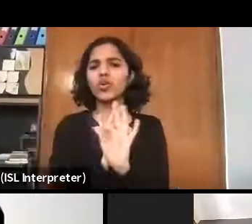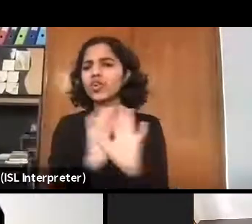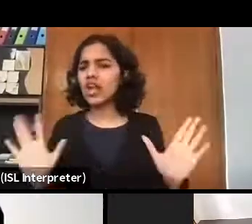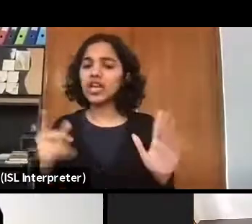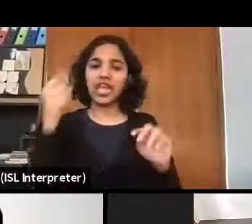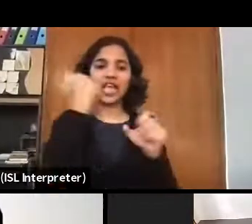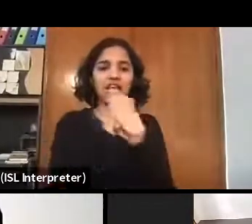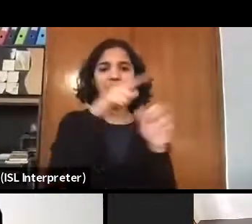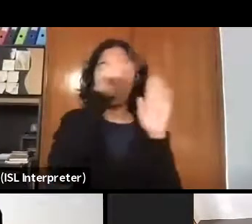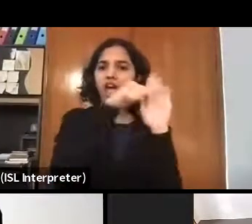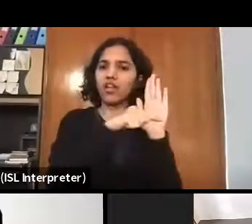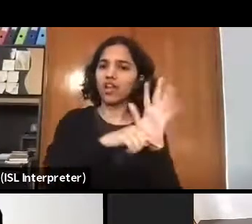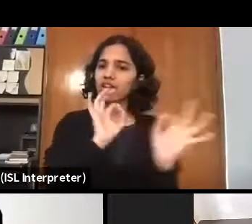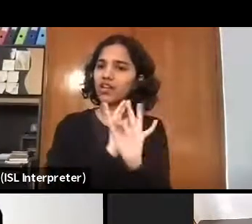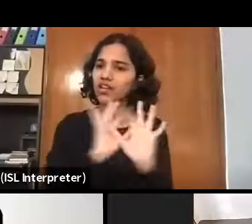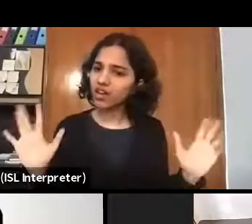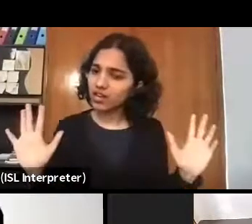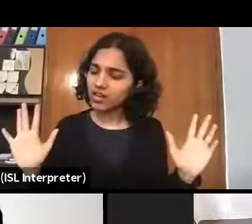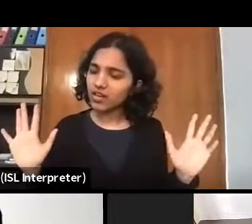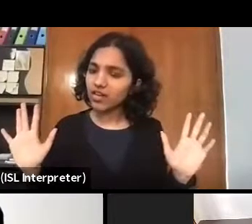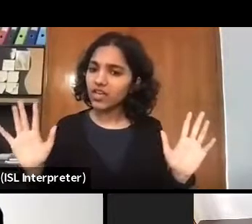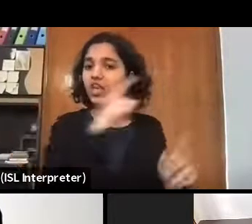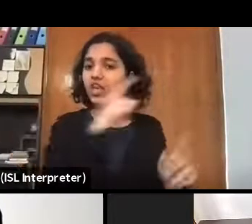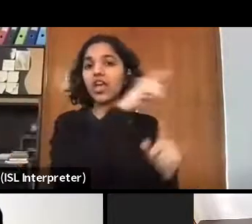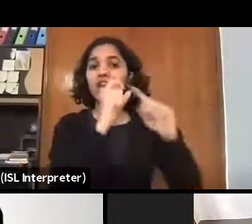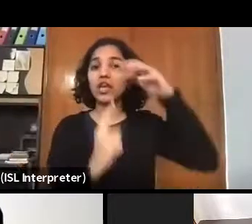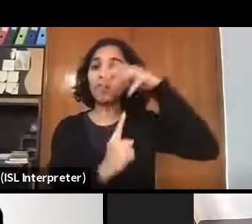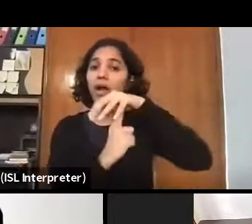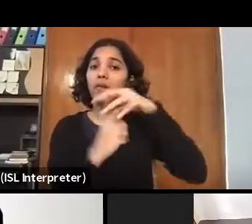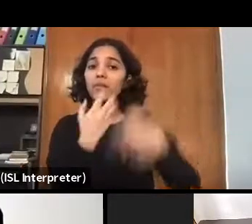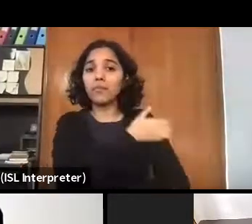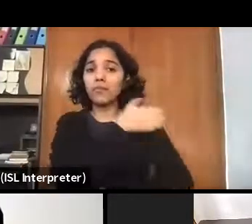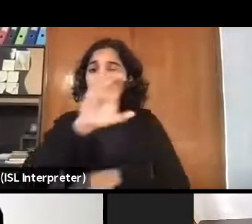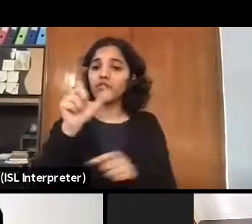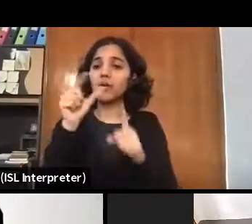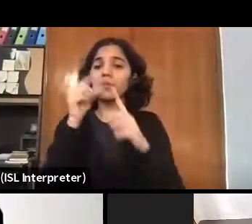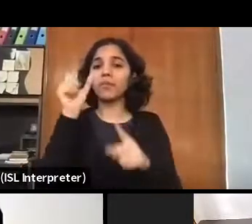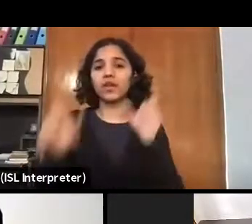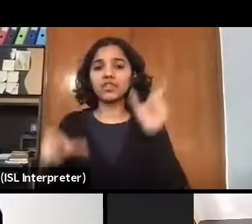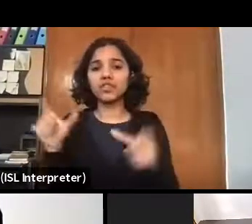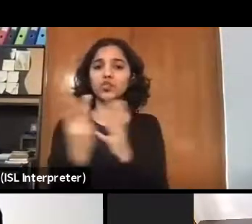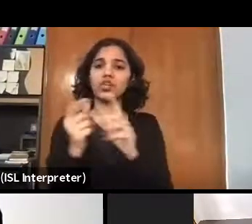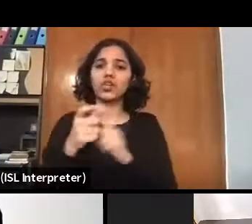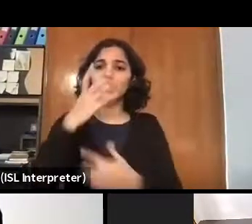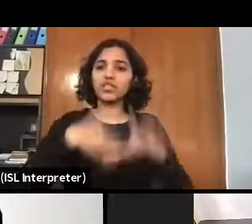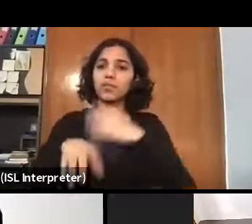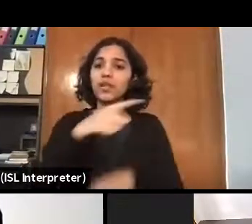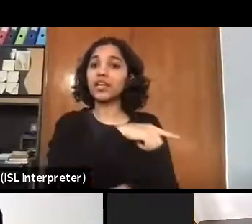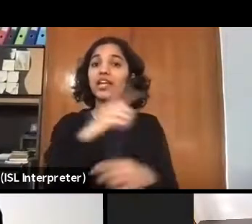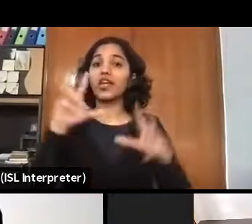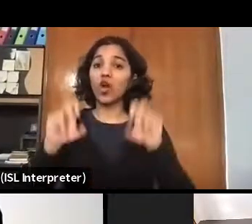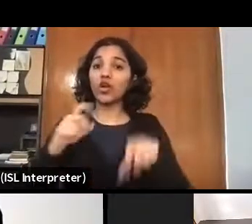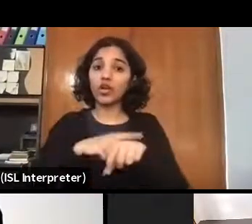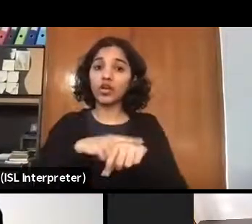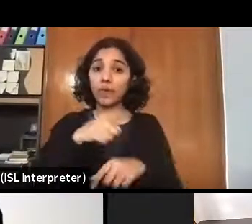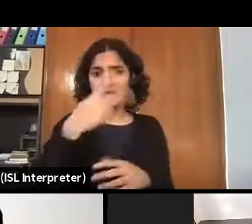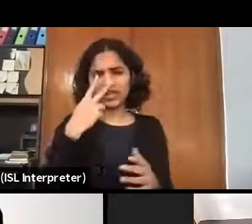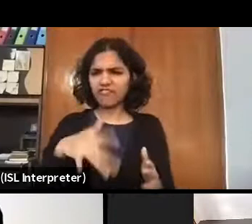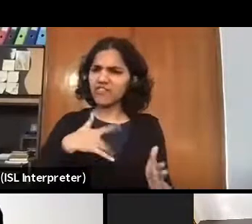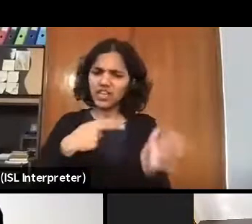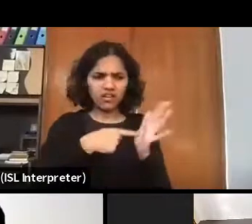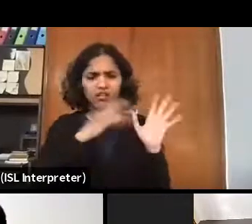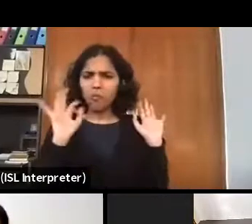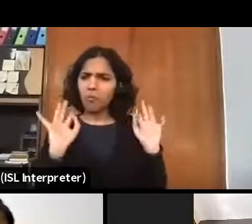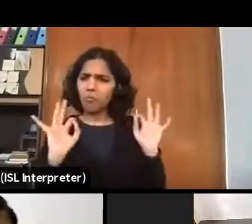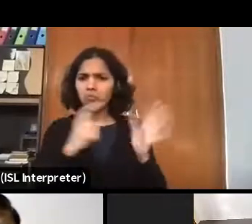guidelines issued by the Department of Empowerment of Persons with Disabilities during the lockdown. I think they were quite comprehensive.